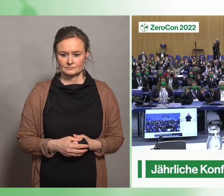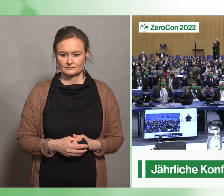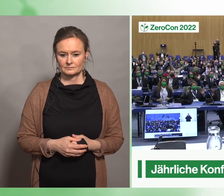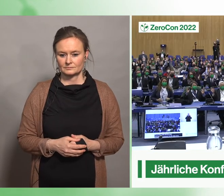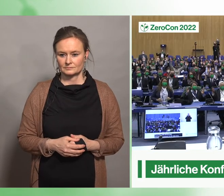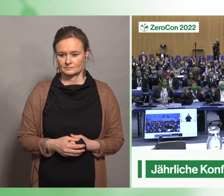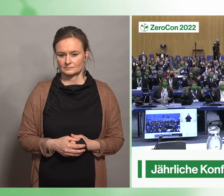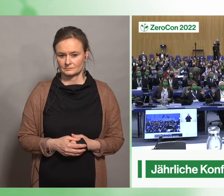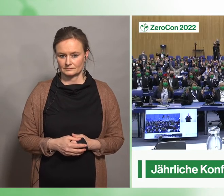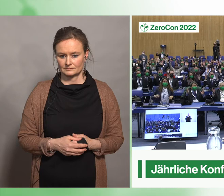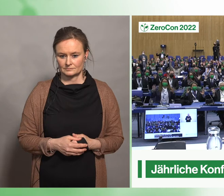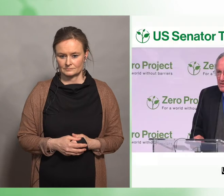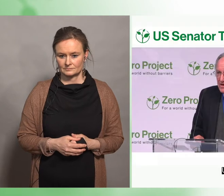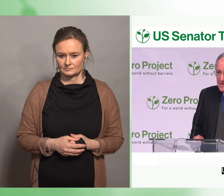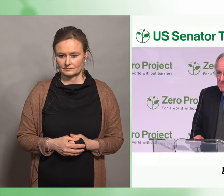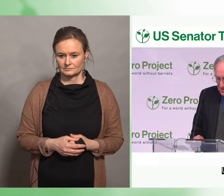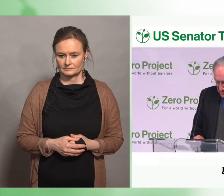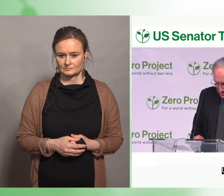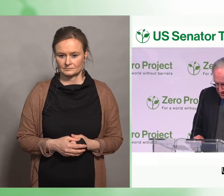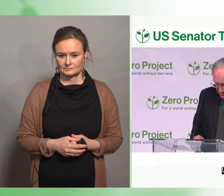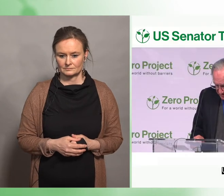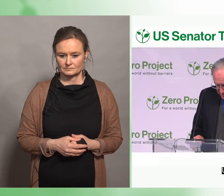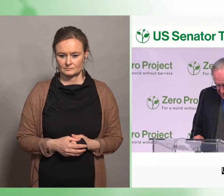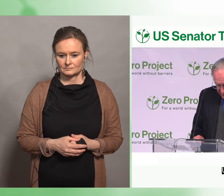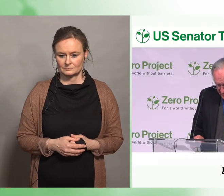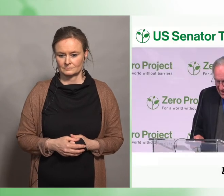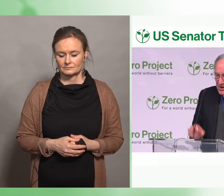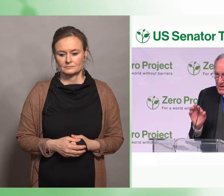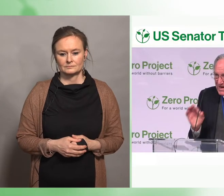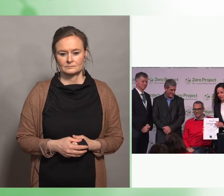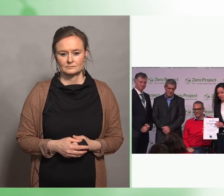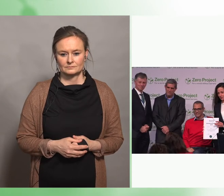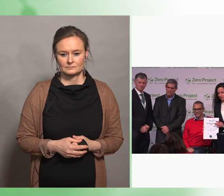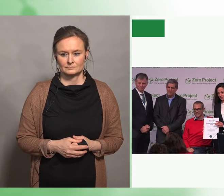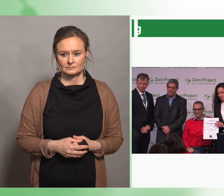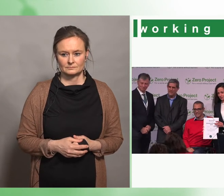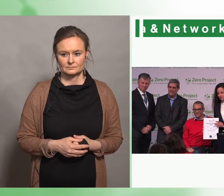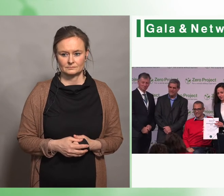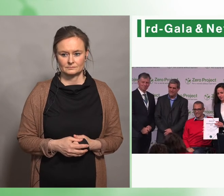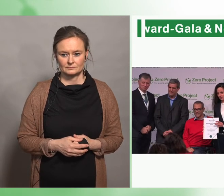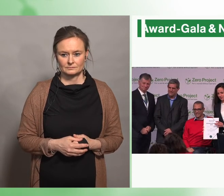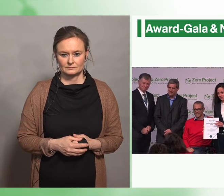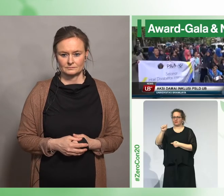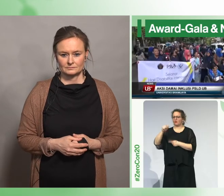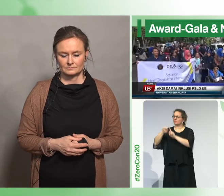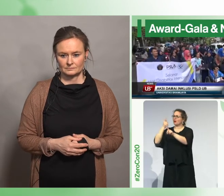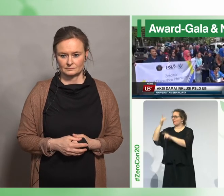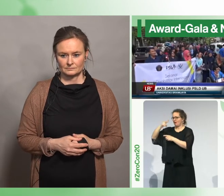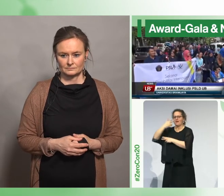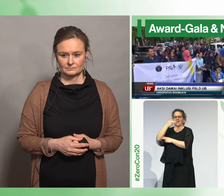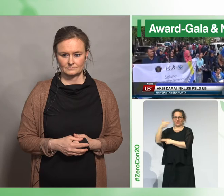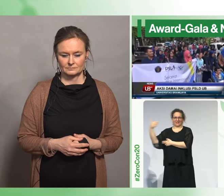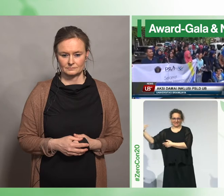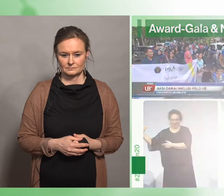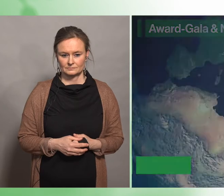To make the United Nations Convention on the Rights of Persons with Disabilities a reality in every region of every nation